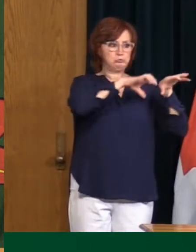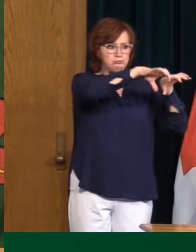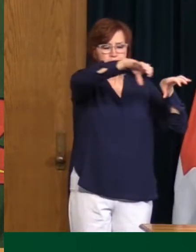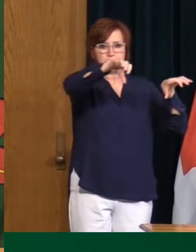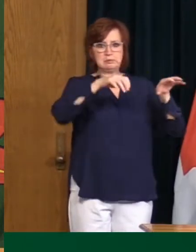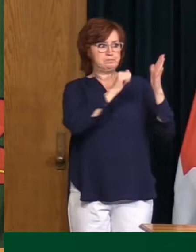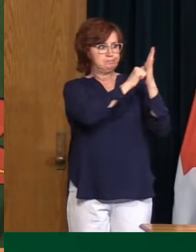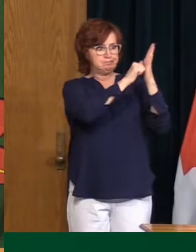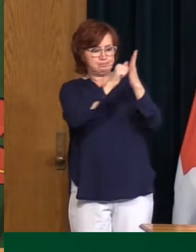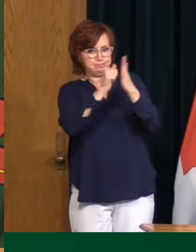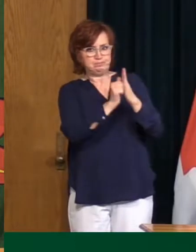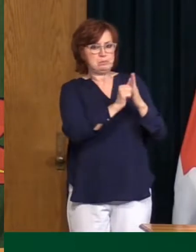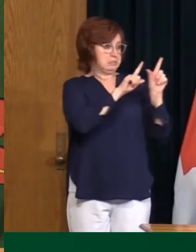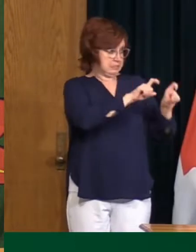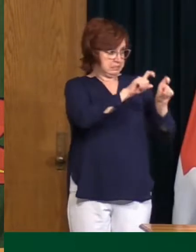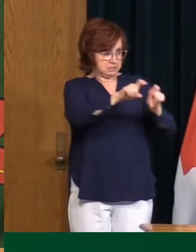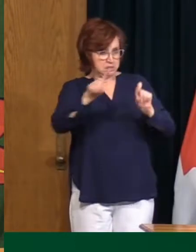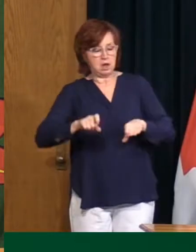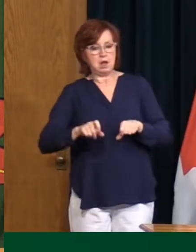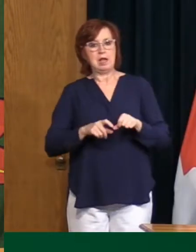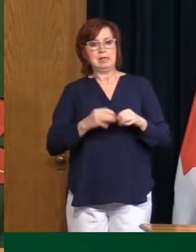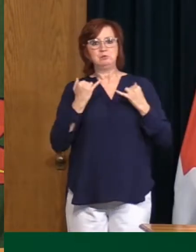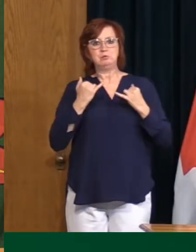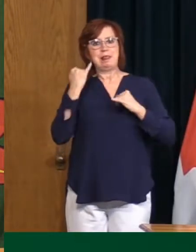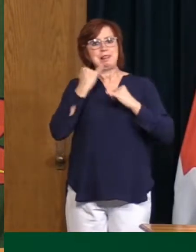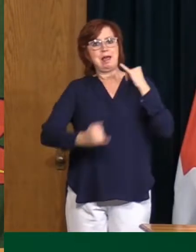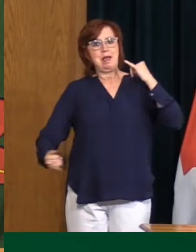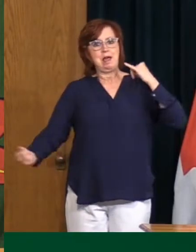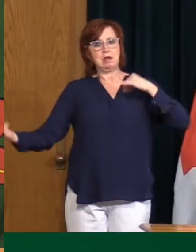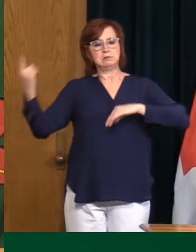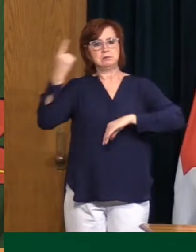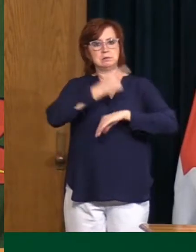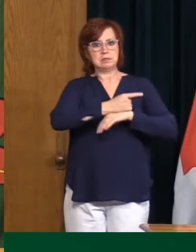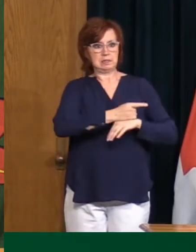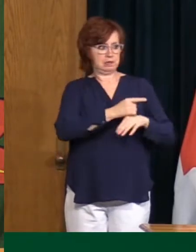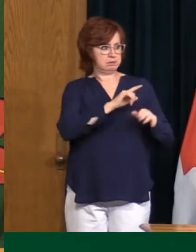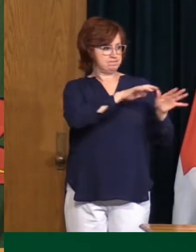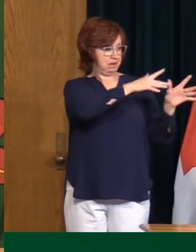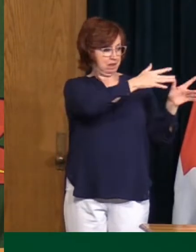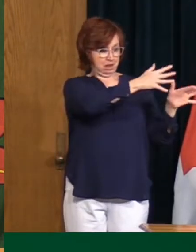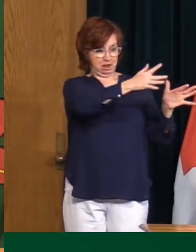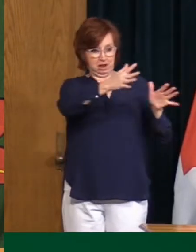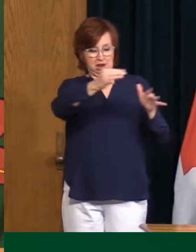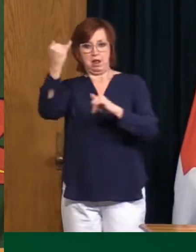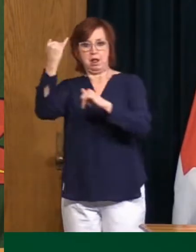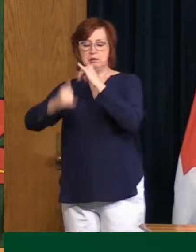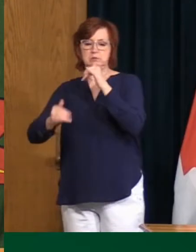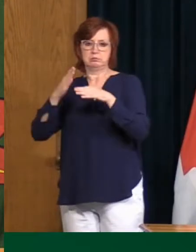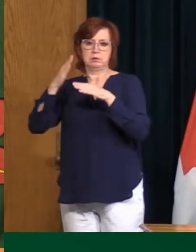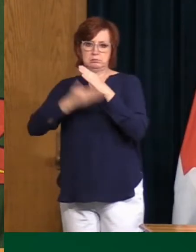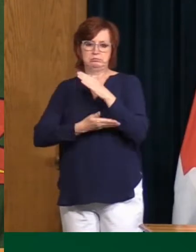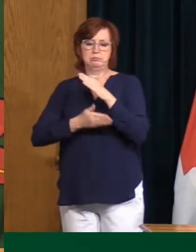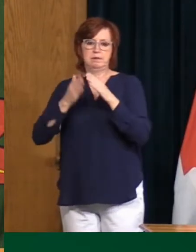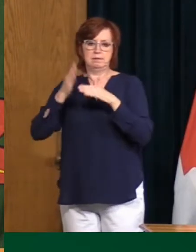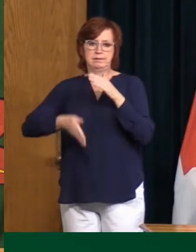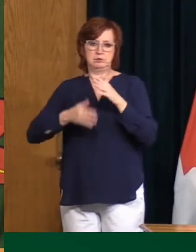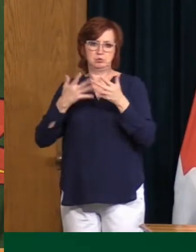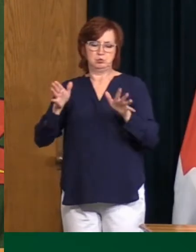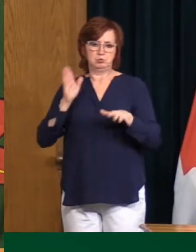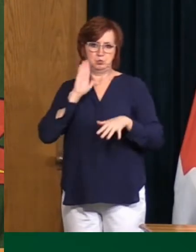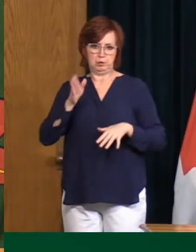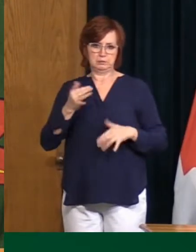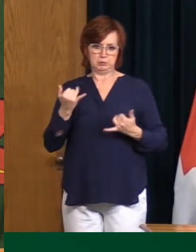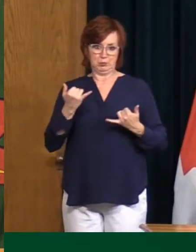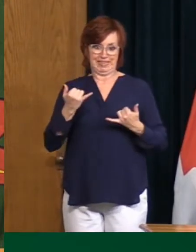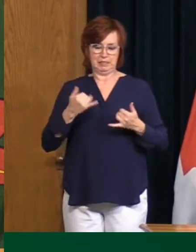supporting this community and working with all our partners through the far north and northwest. This includes working with community leaders and provincial and northern agencies